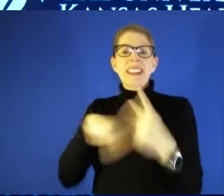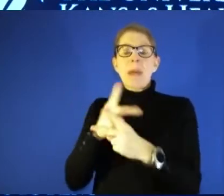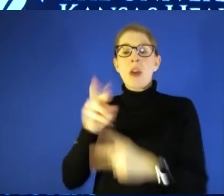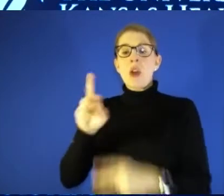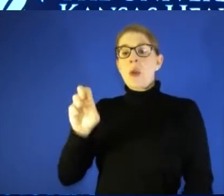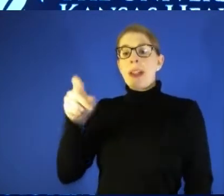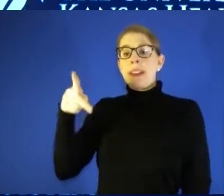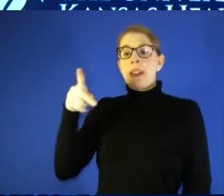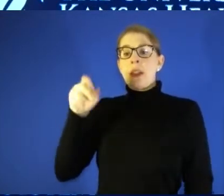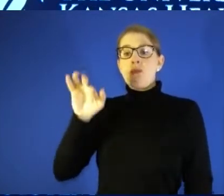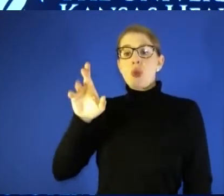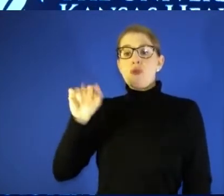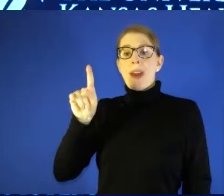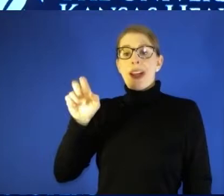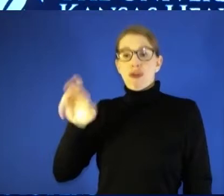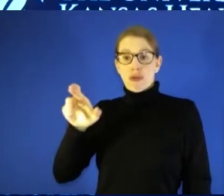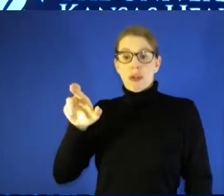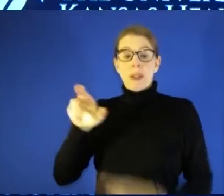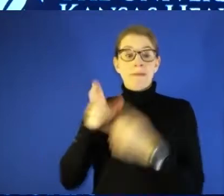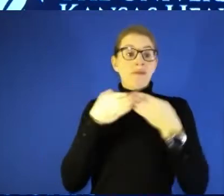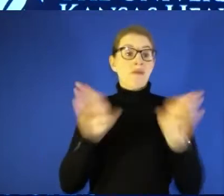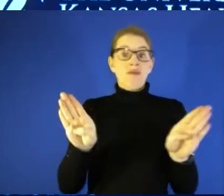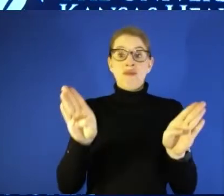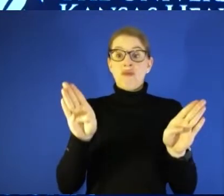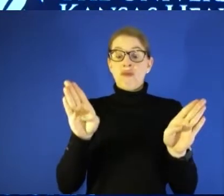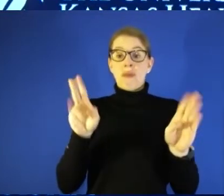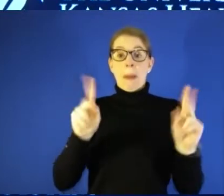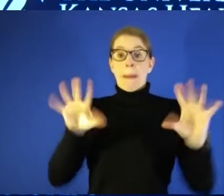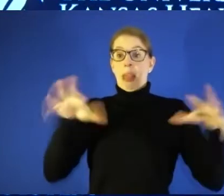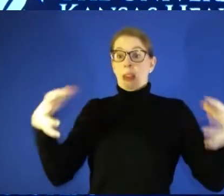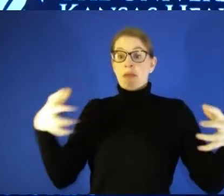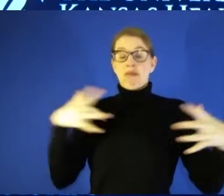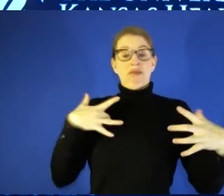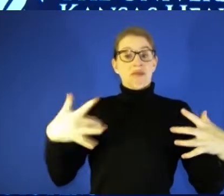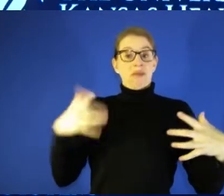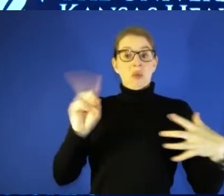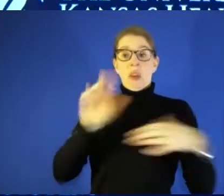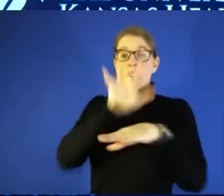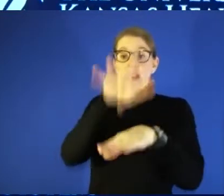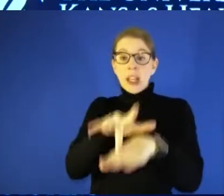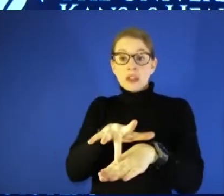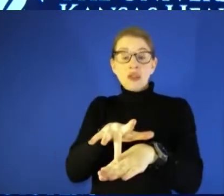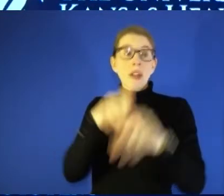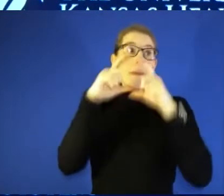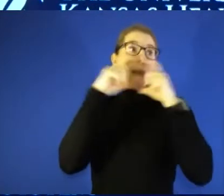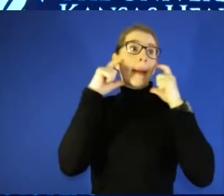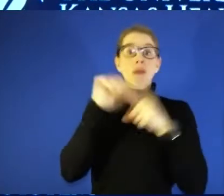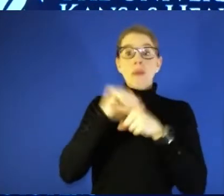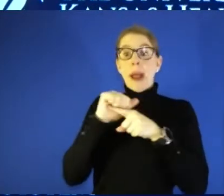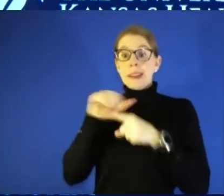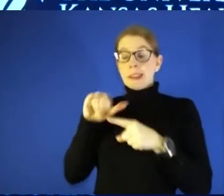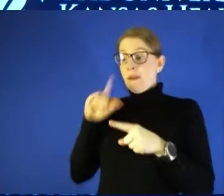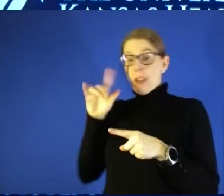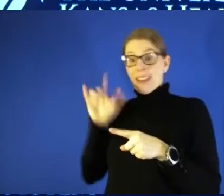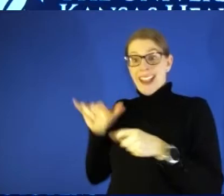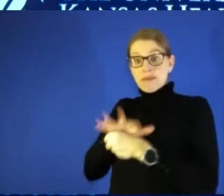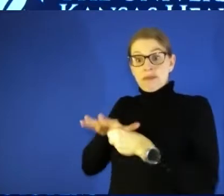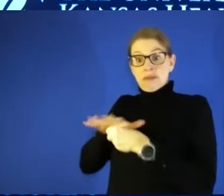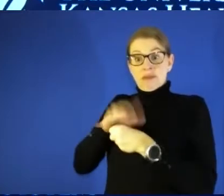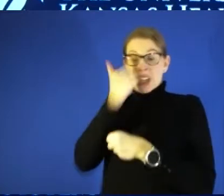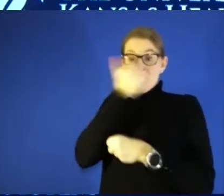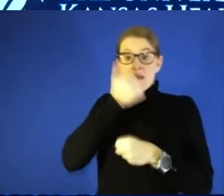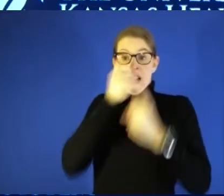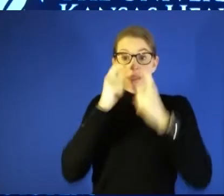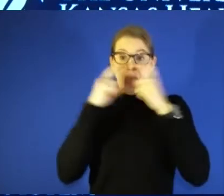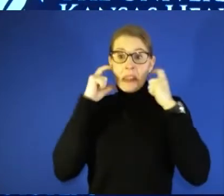In the general public, depending on where you're going and what the masking practices are of the environment that you're in, a cloth mask may be just